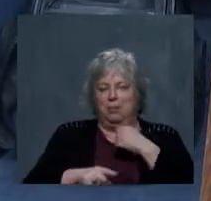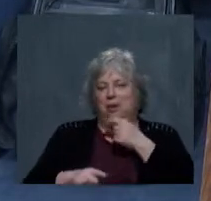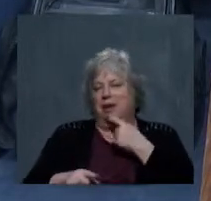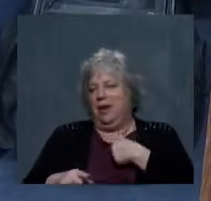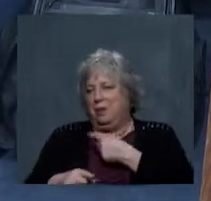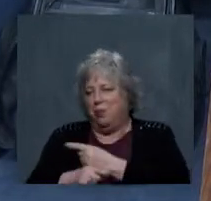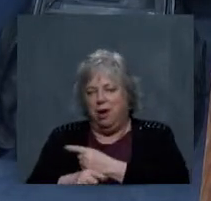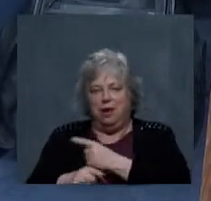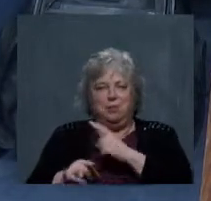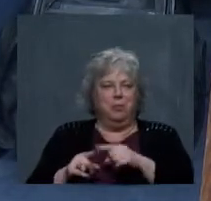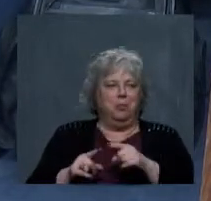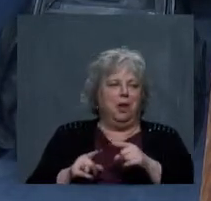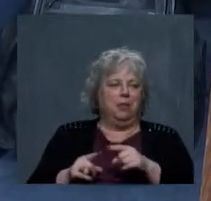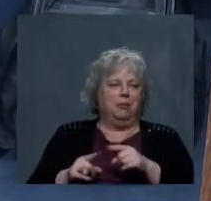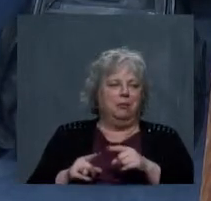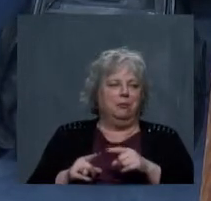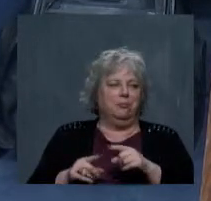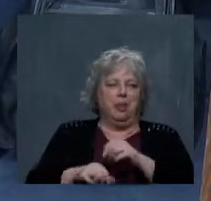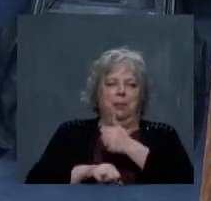right. But based on